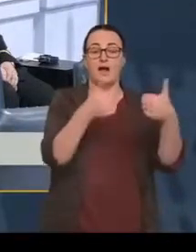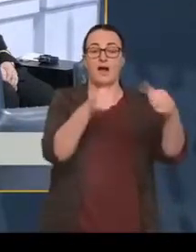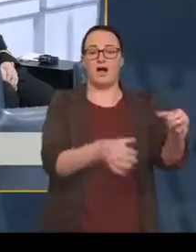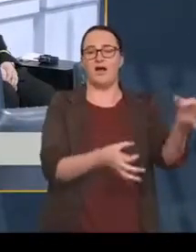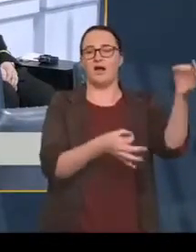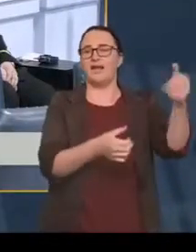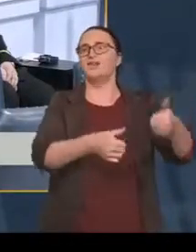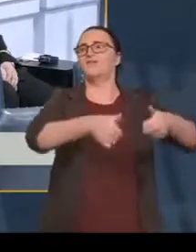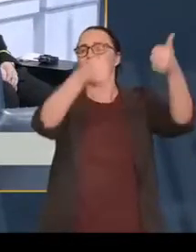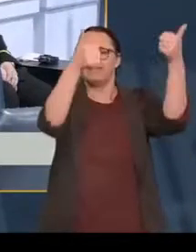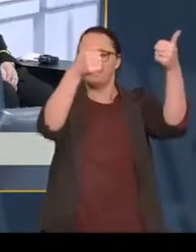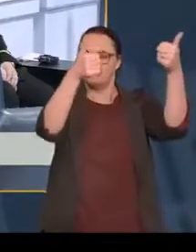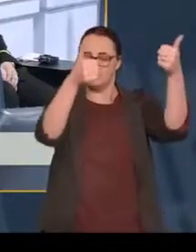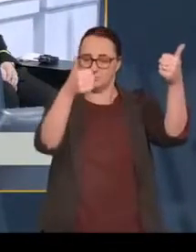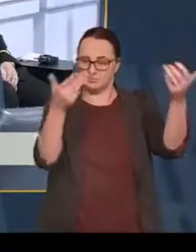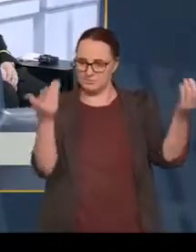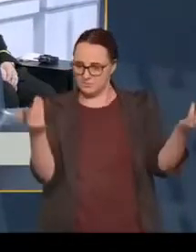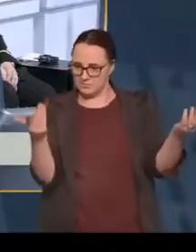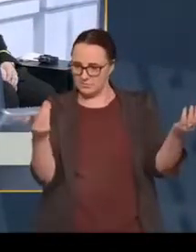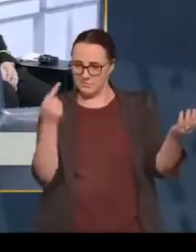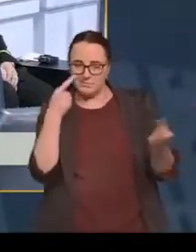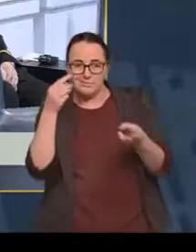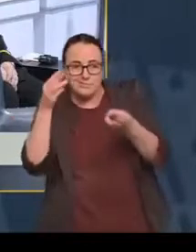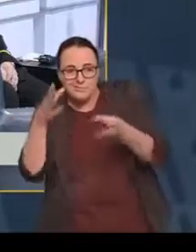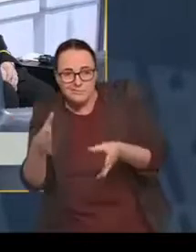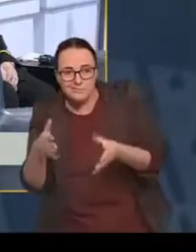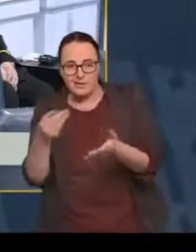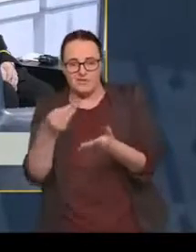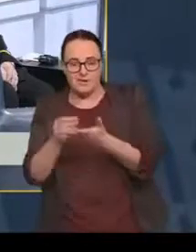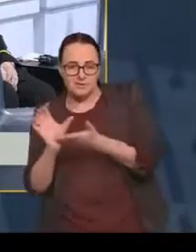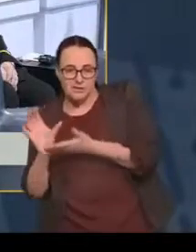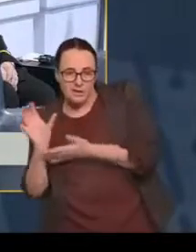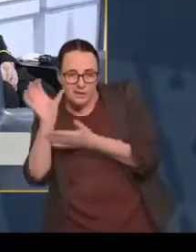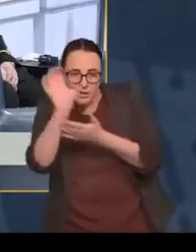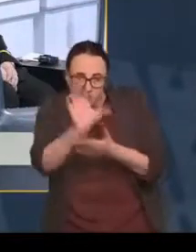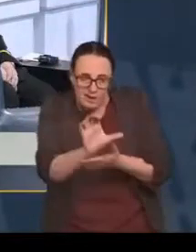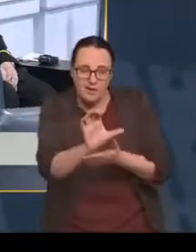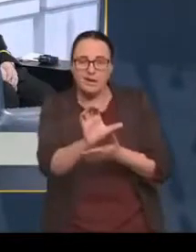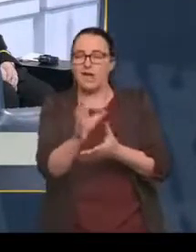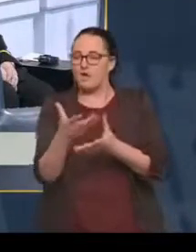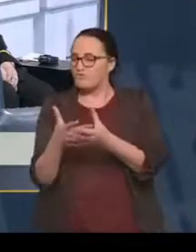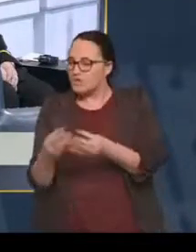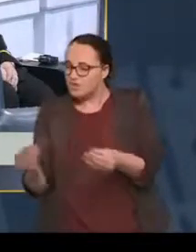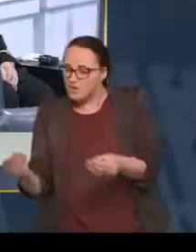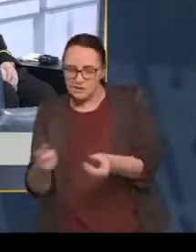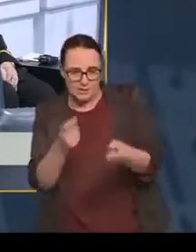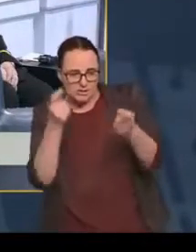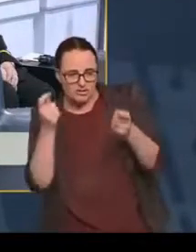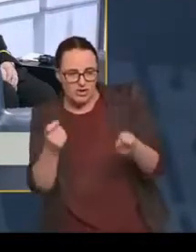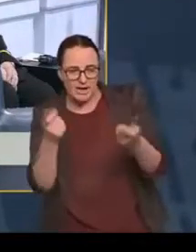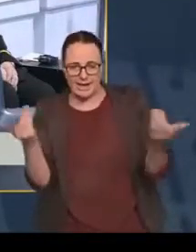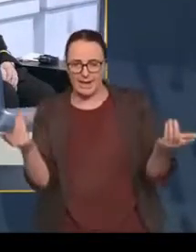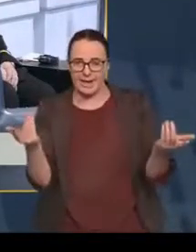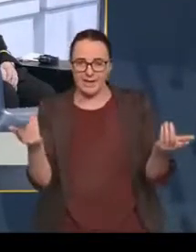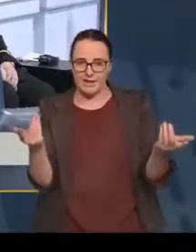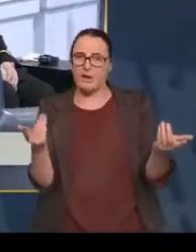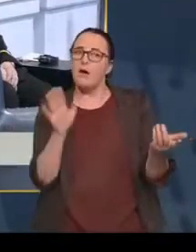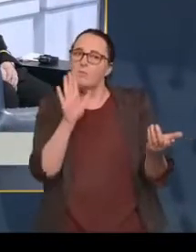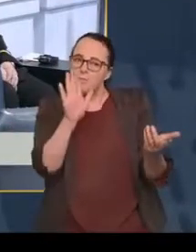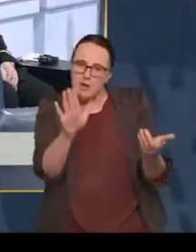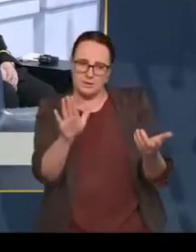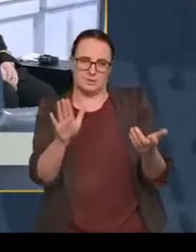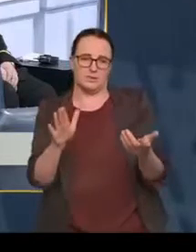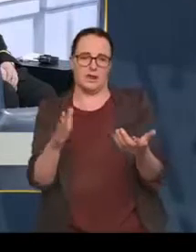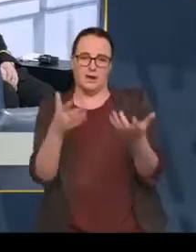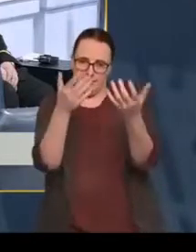well on paper, but unless we see deliverables, unless we see funding, and unless we see resources and training in